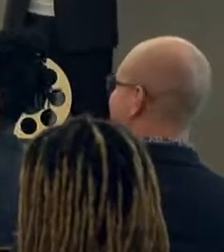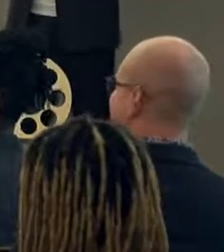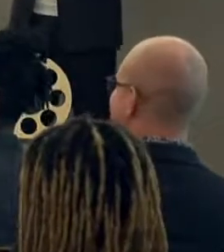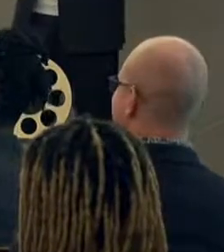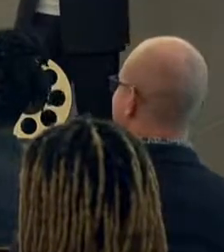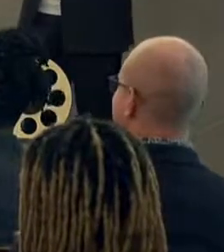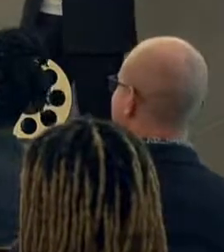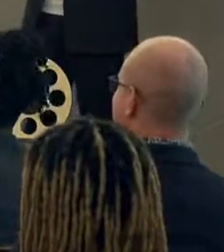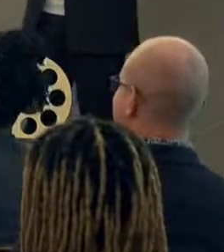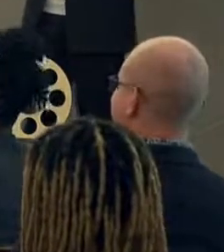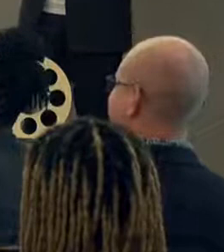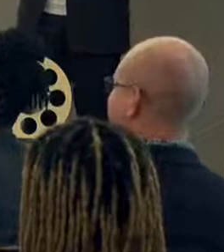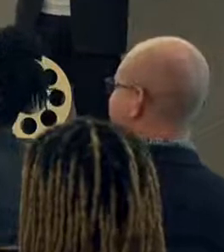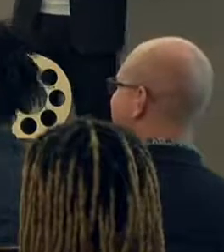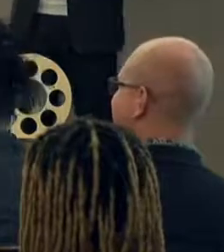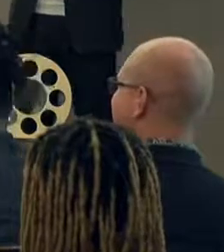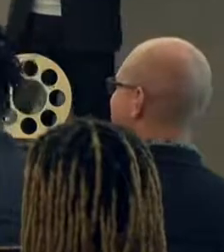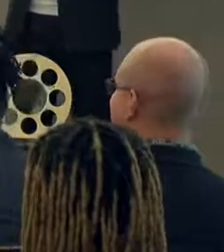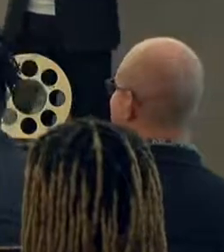You heard it here.